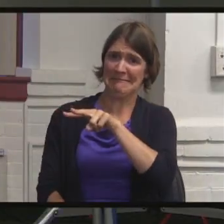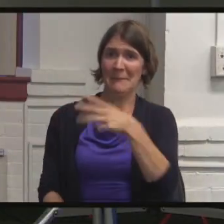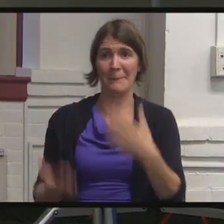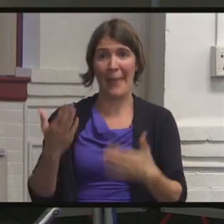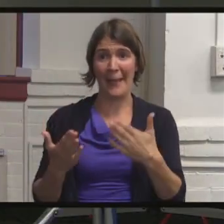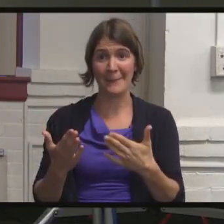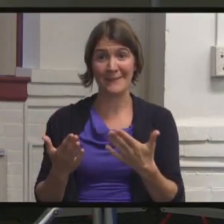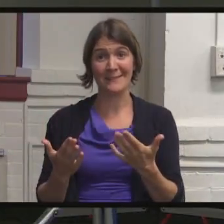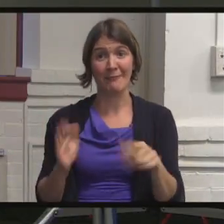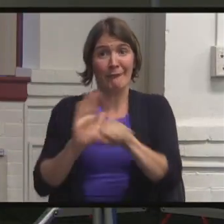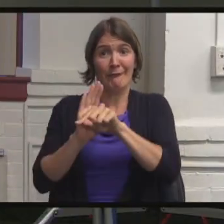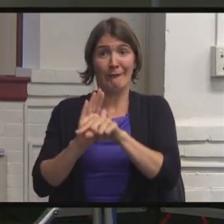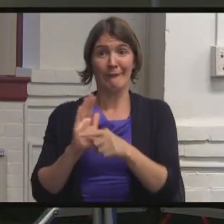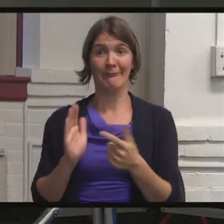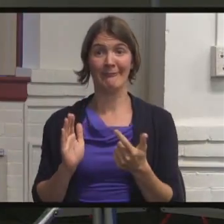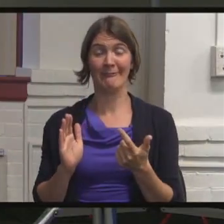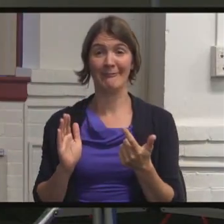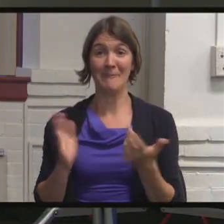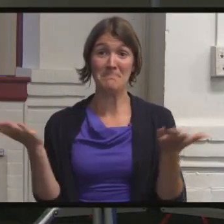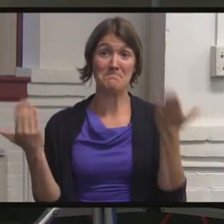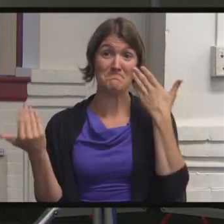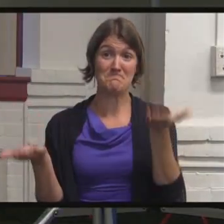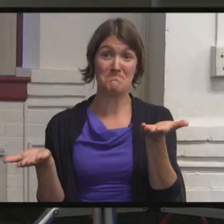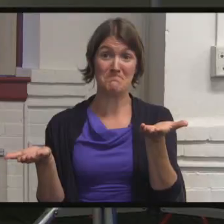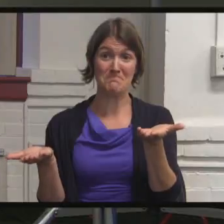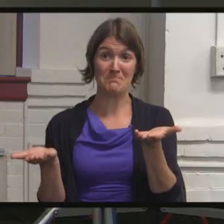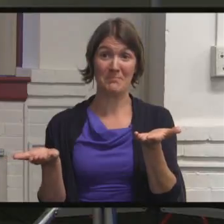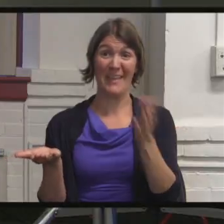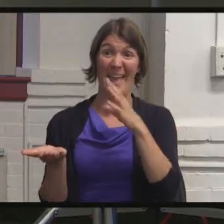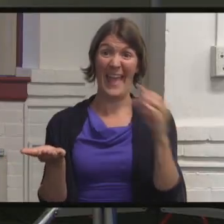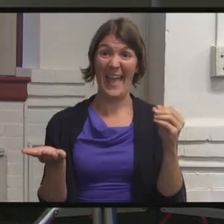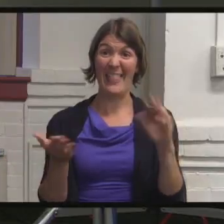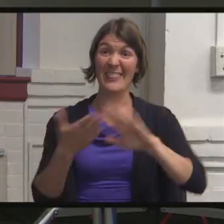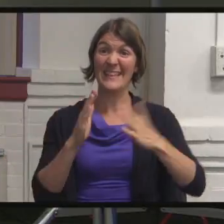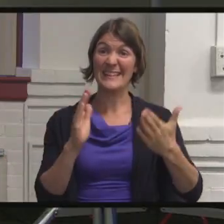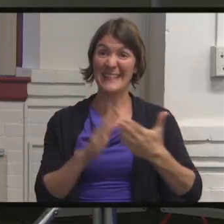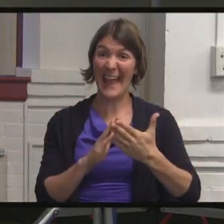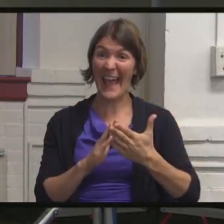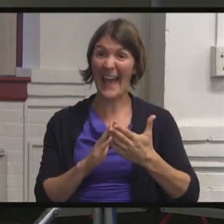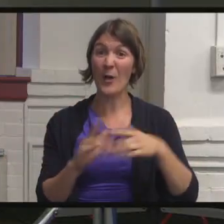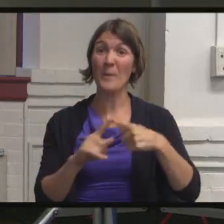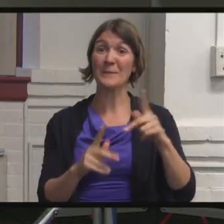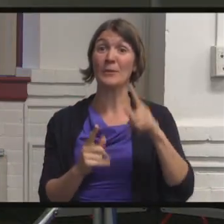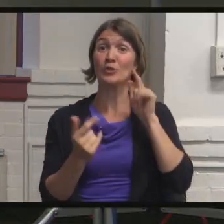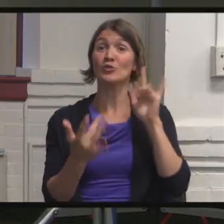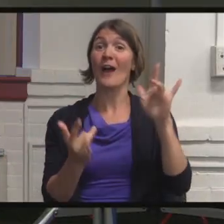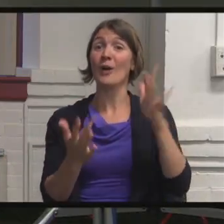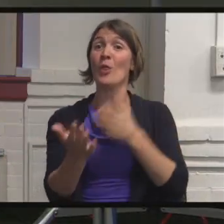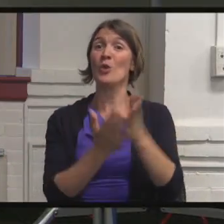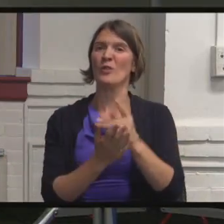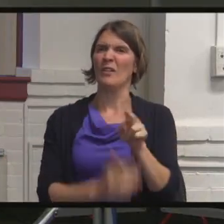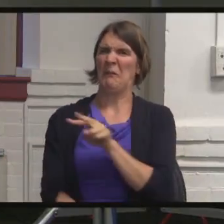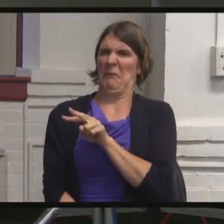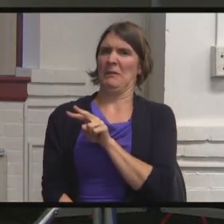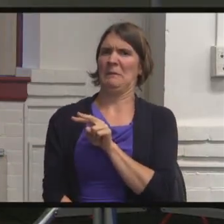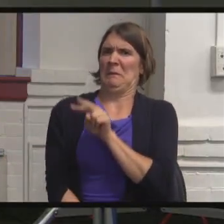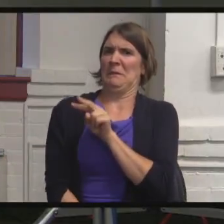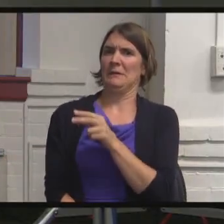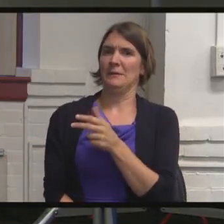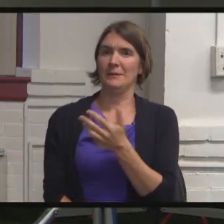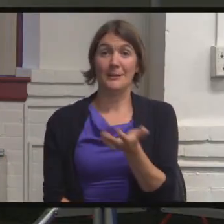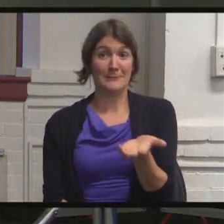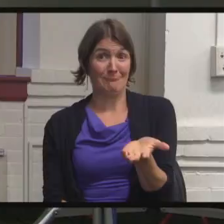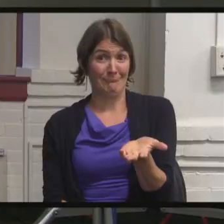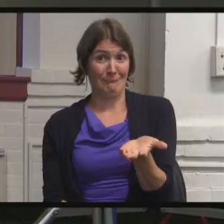or aesthetics, and, you know, subject the residents and travelers to a visual impact that